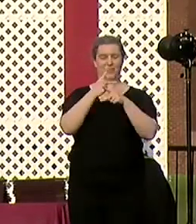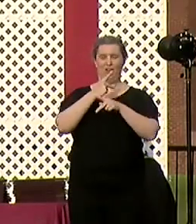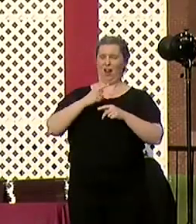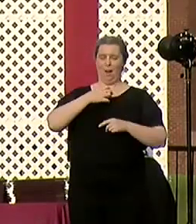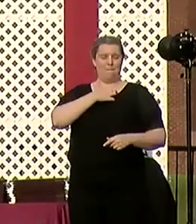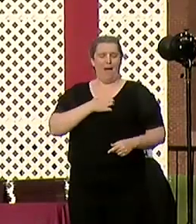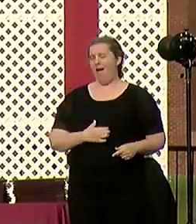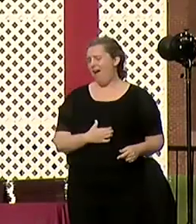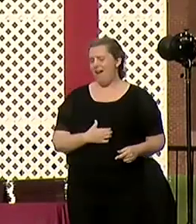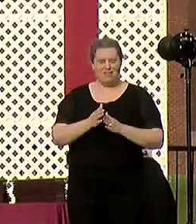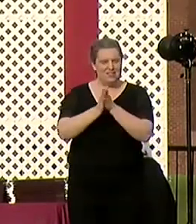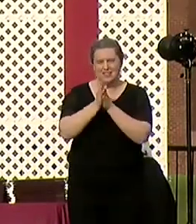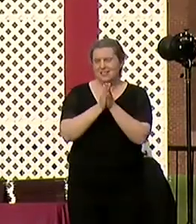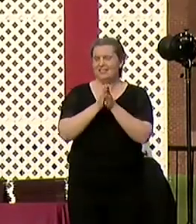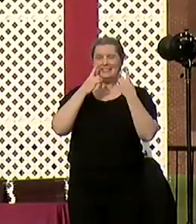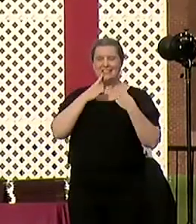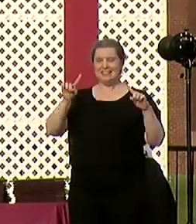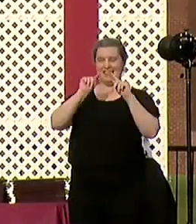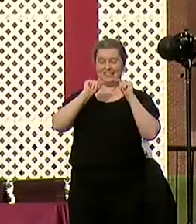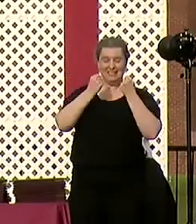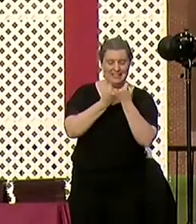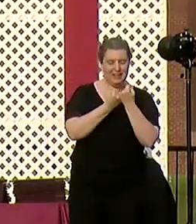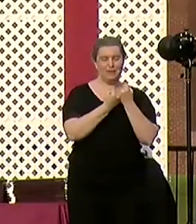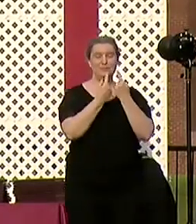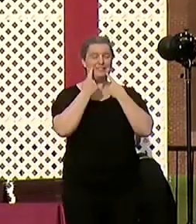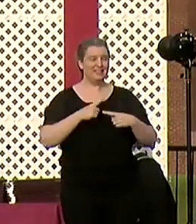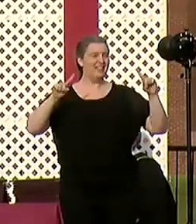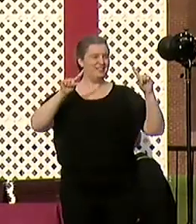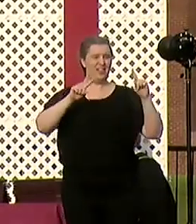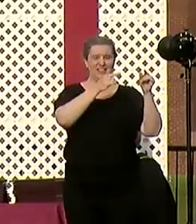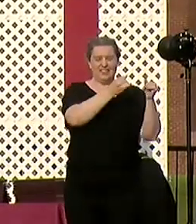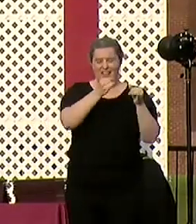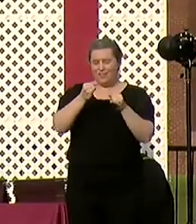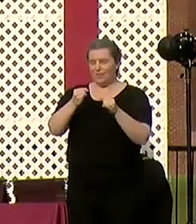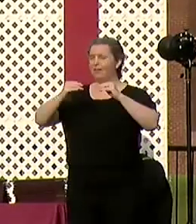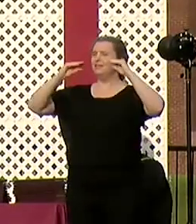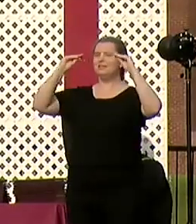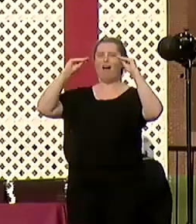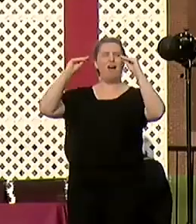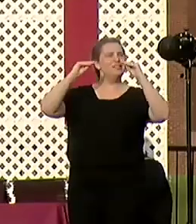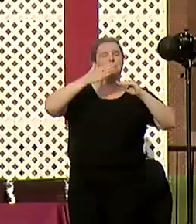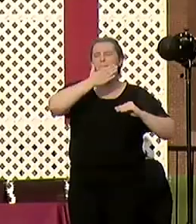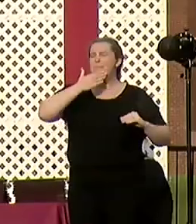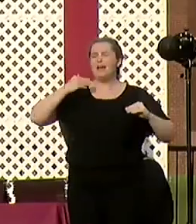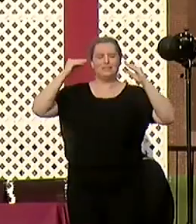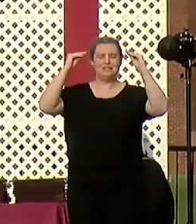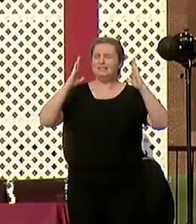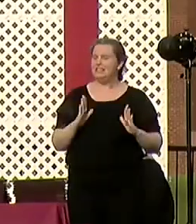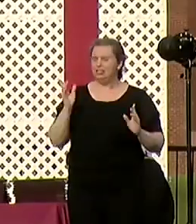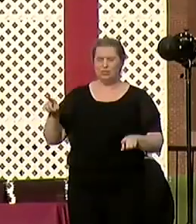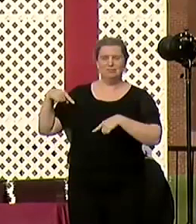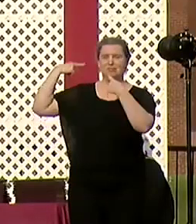passions, succeeding as teams and individually, being lucky enough to be taught by some of the best people we will ever meet and will never